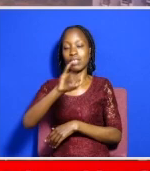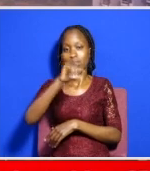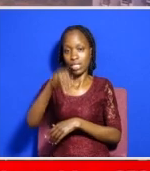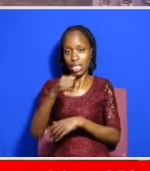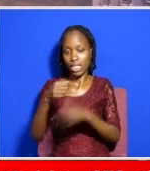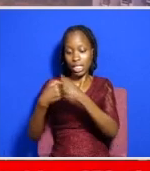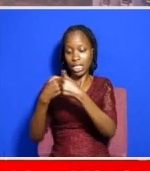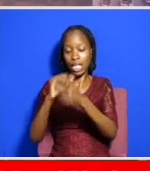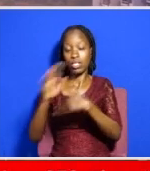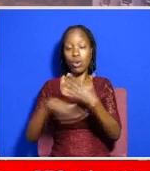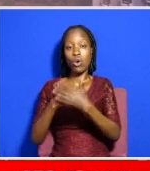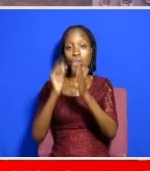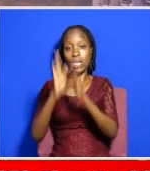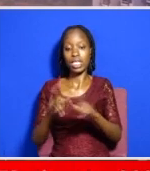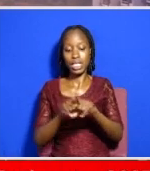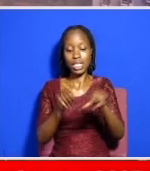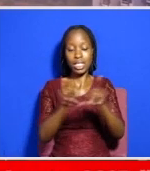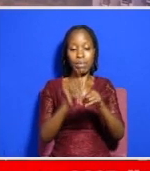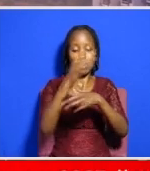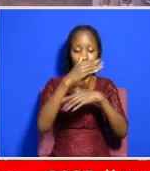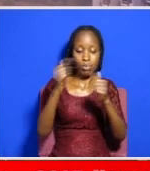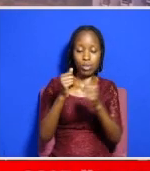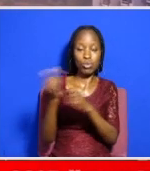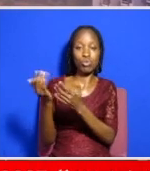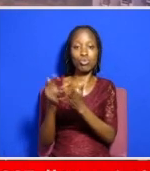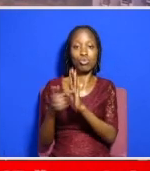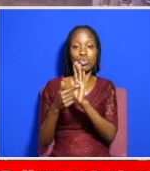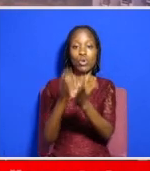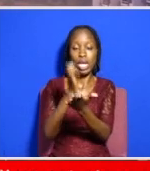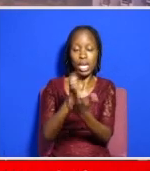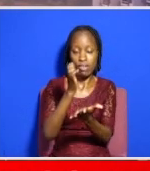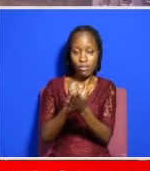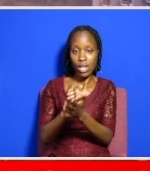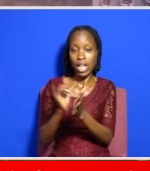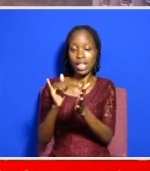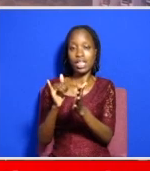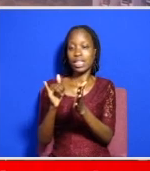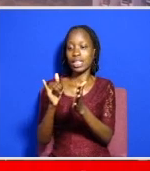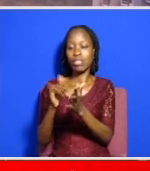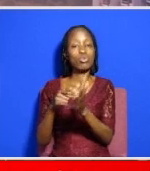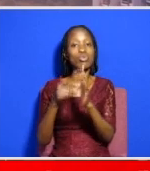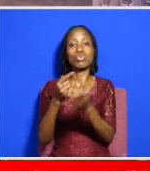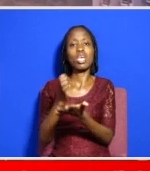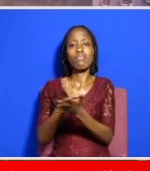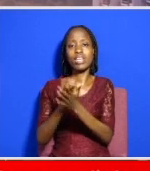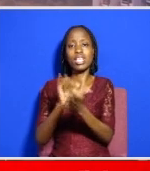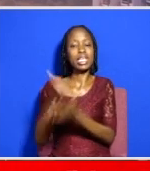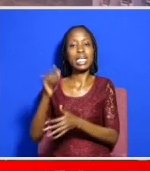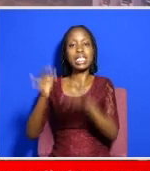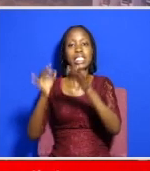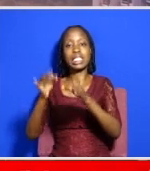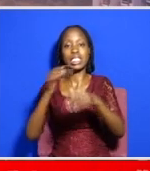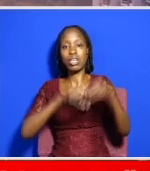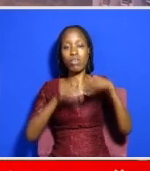Kenyans, including the executive, to table evidence linking any judge to corruption. DP Gachagua has indicated that he